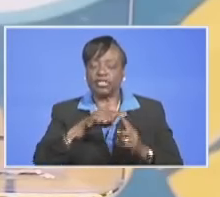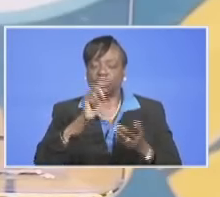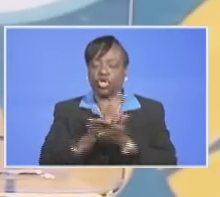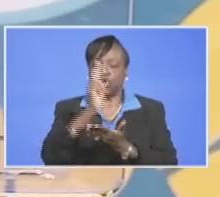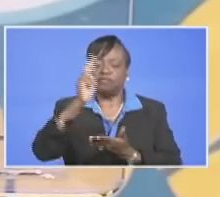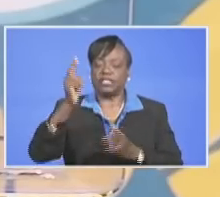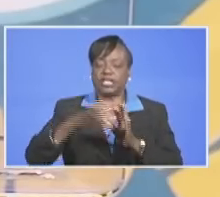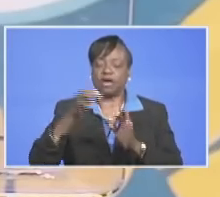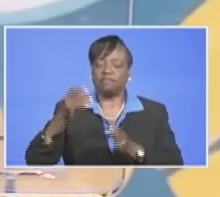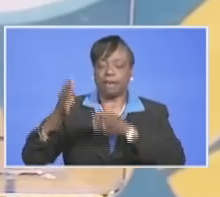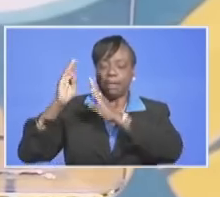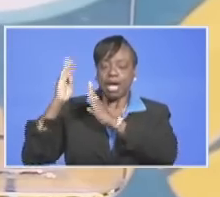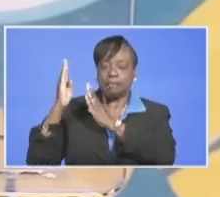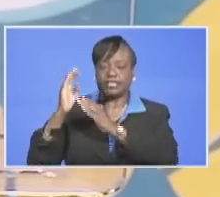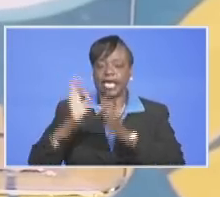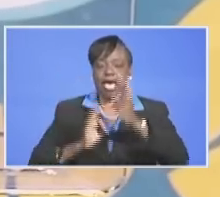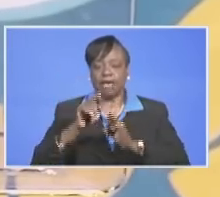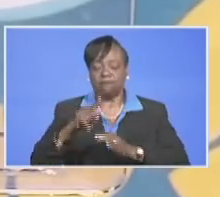if you apply.